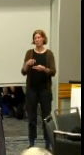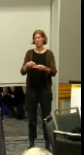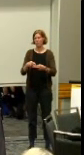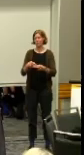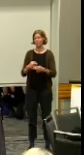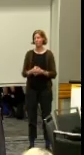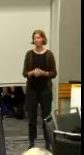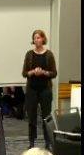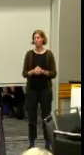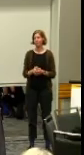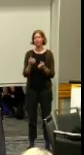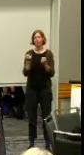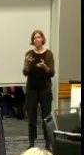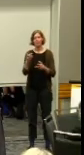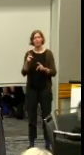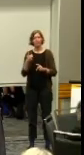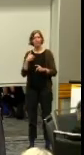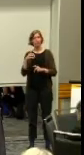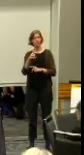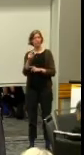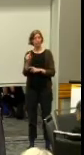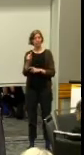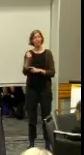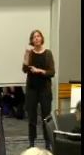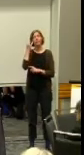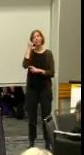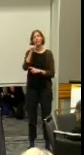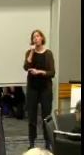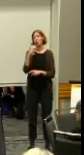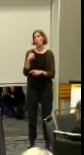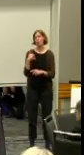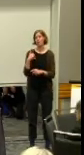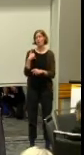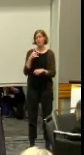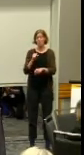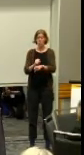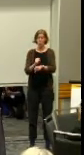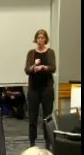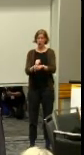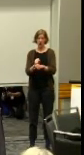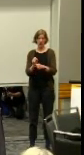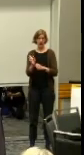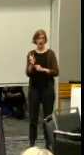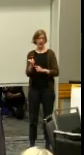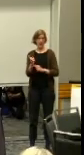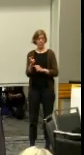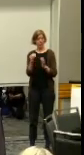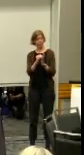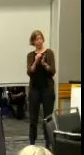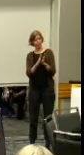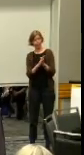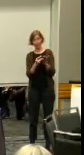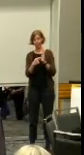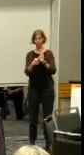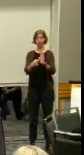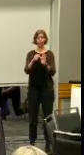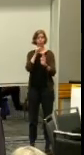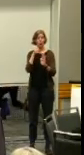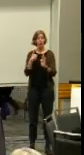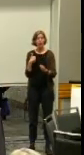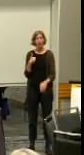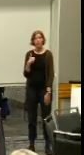So many people with disabilities, if they don't have a work record, or if they aren't using their parents' work